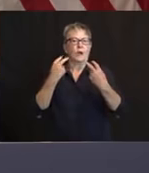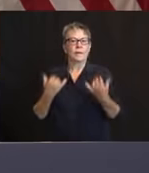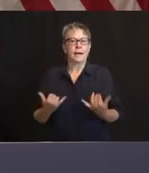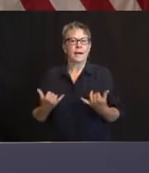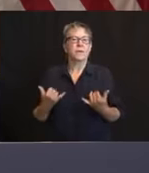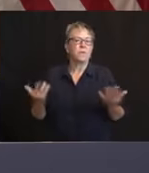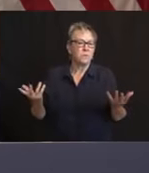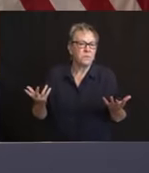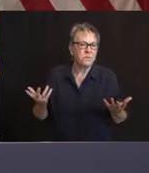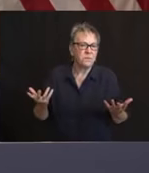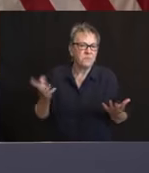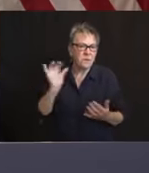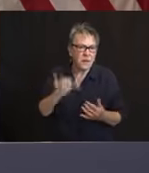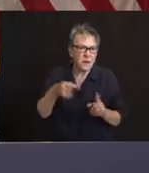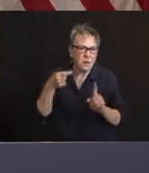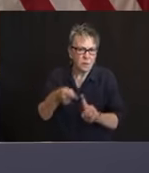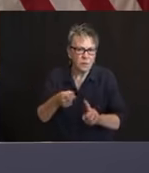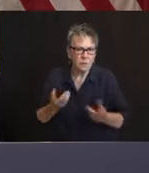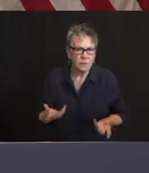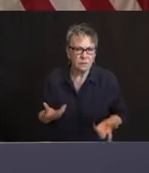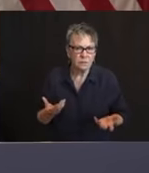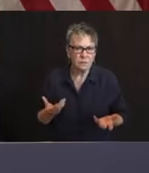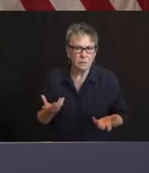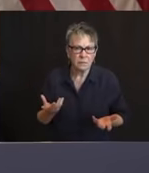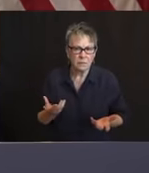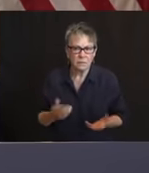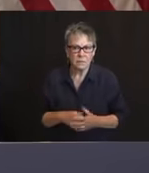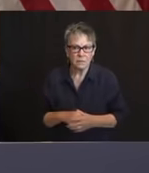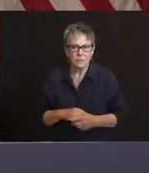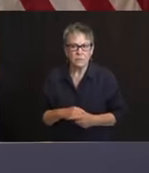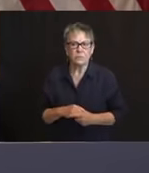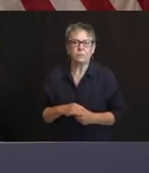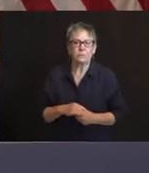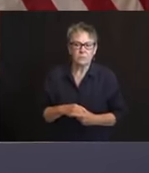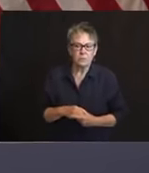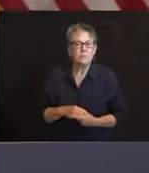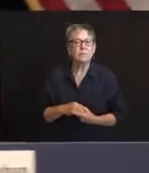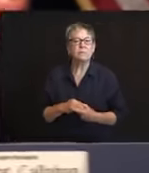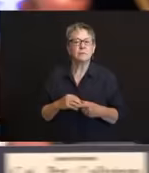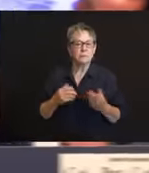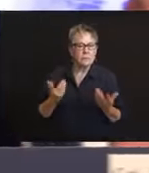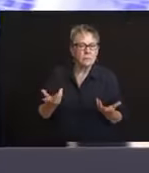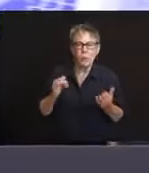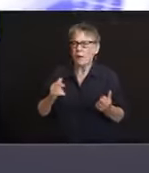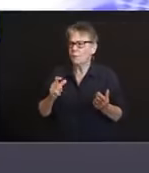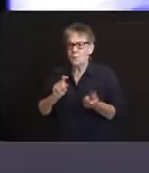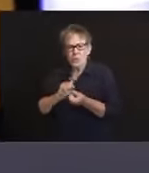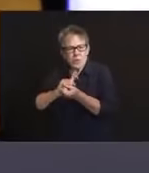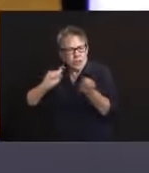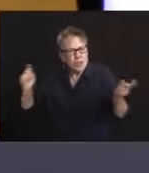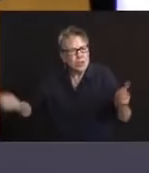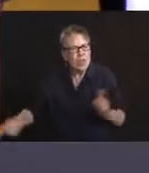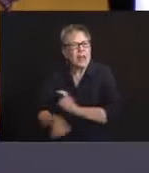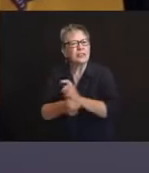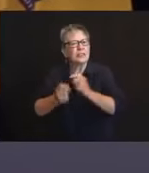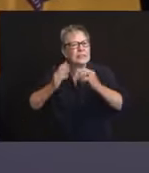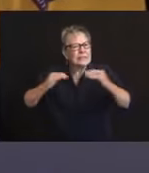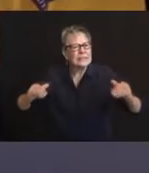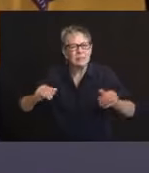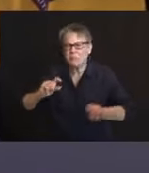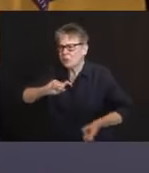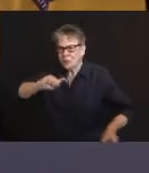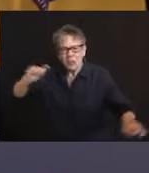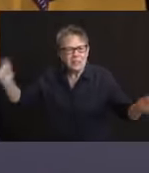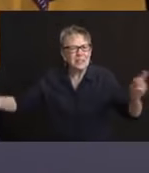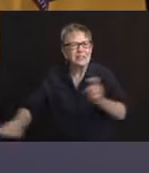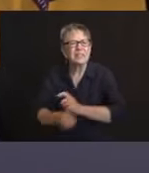able to serve the citizens of New Jersey with tremendous pride and dedication. Thank you, Elise. Matt, good afternoon.